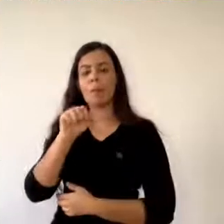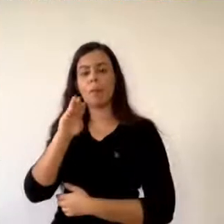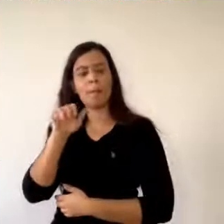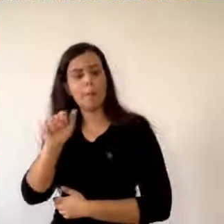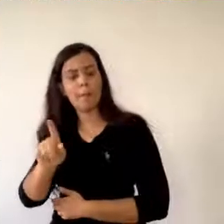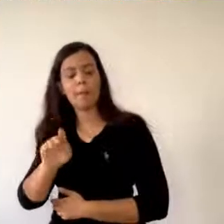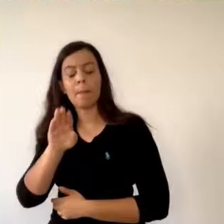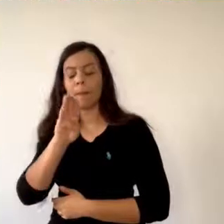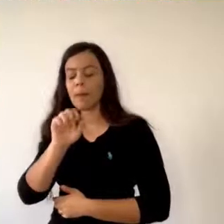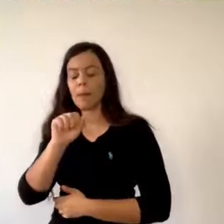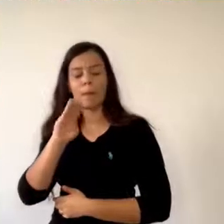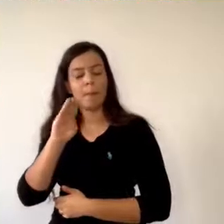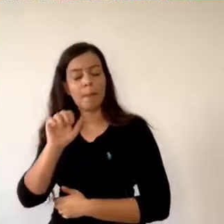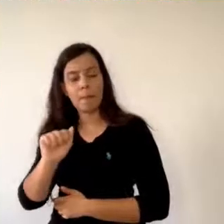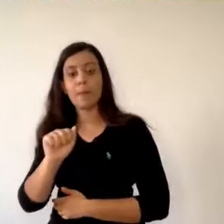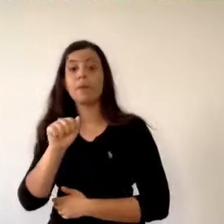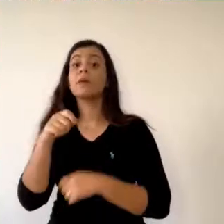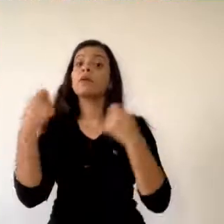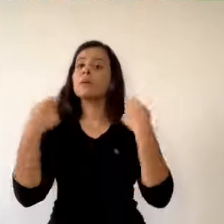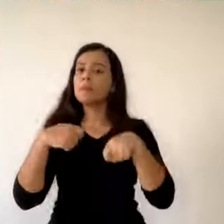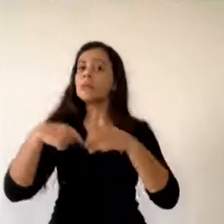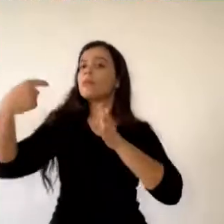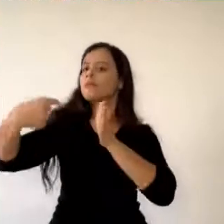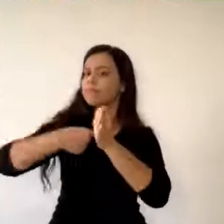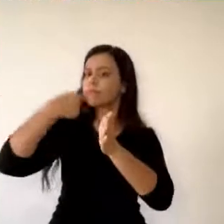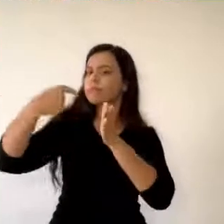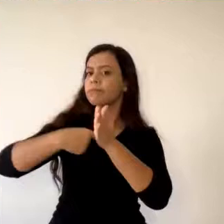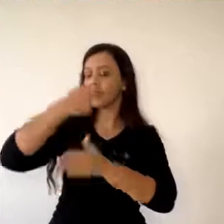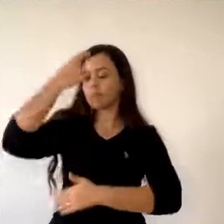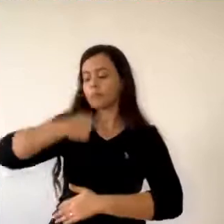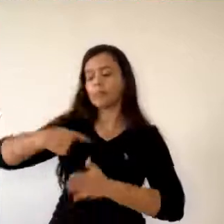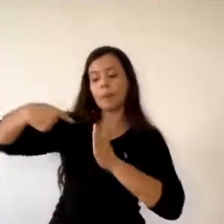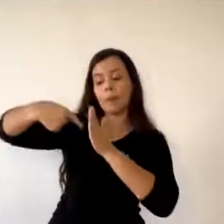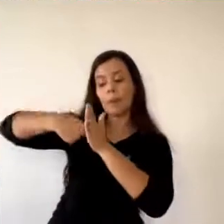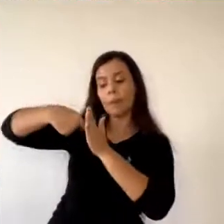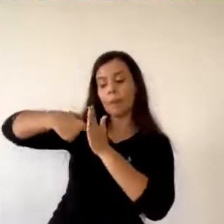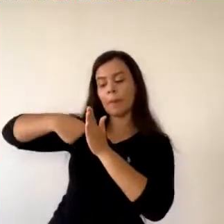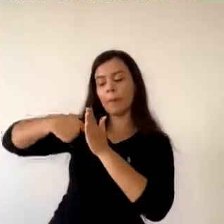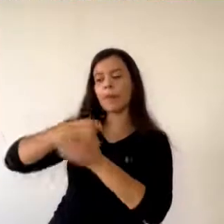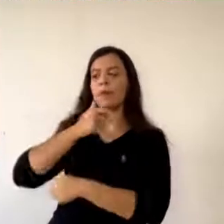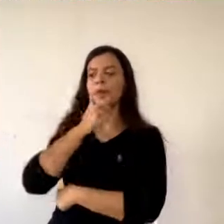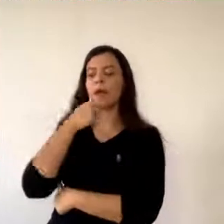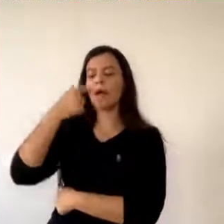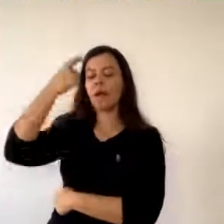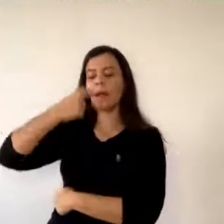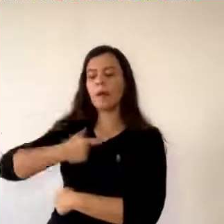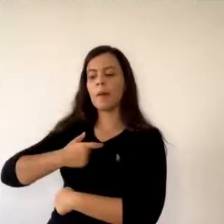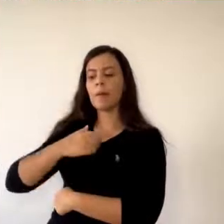and doormen. These might sound like questions,